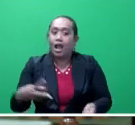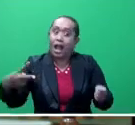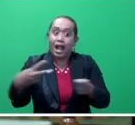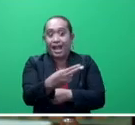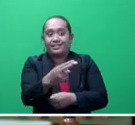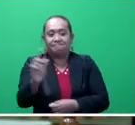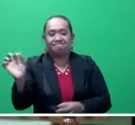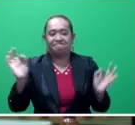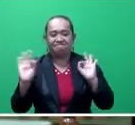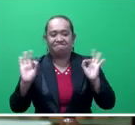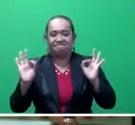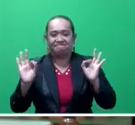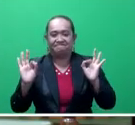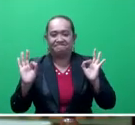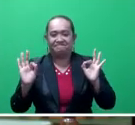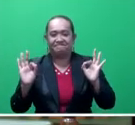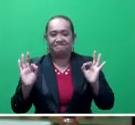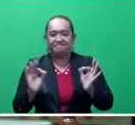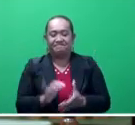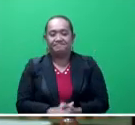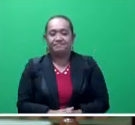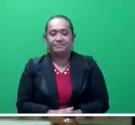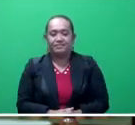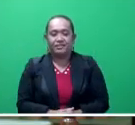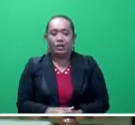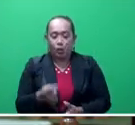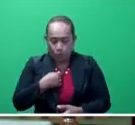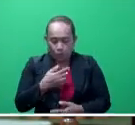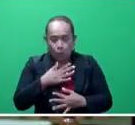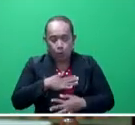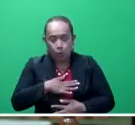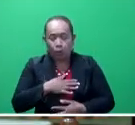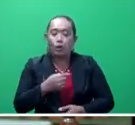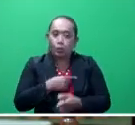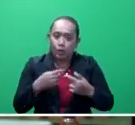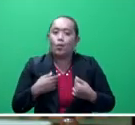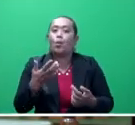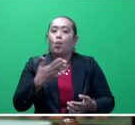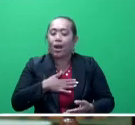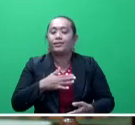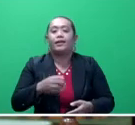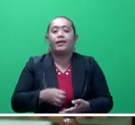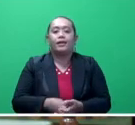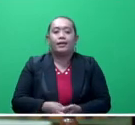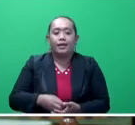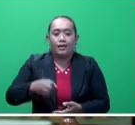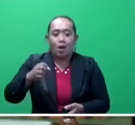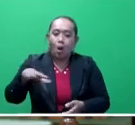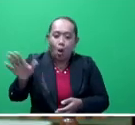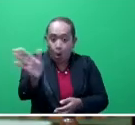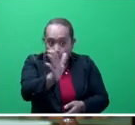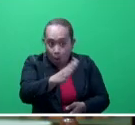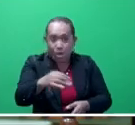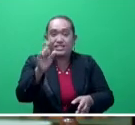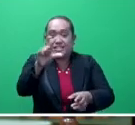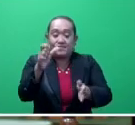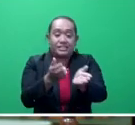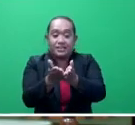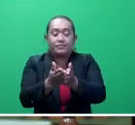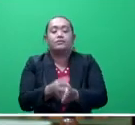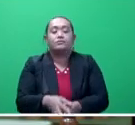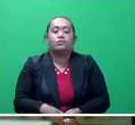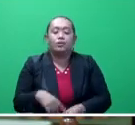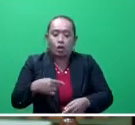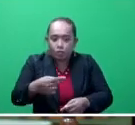salaries in this budget. We are committed to making the civil service the premier employer of choice in Fiji. A good number of civil servants are